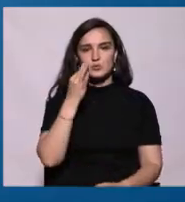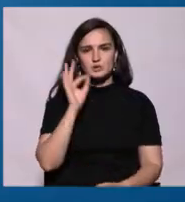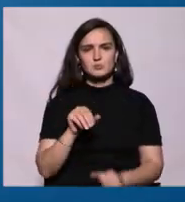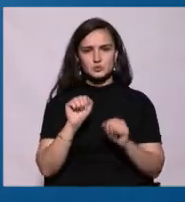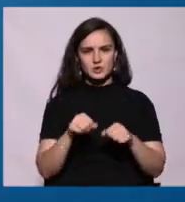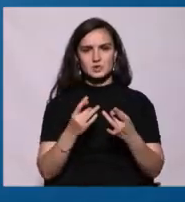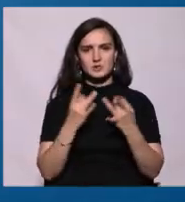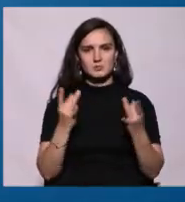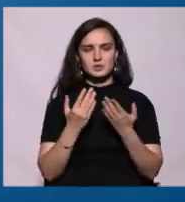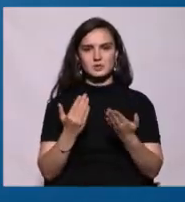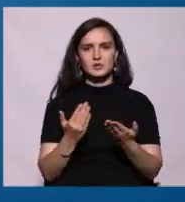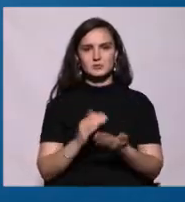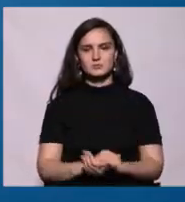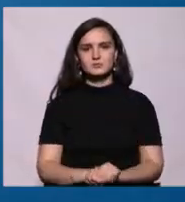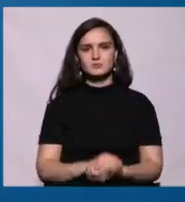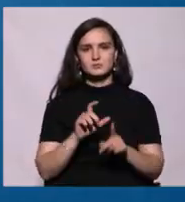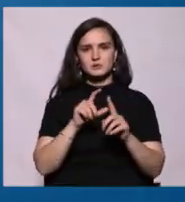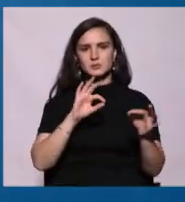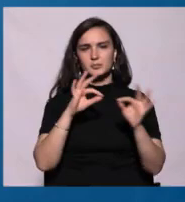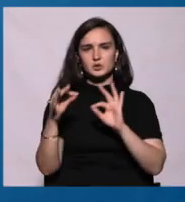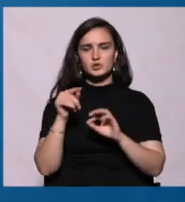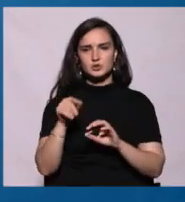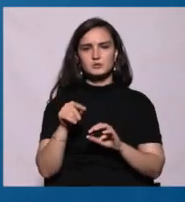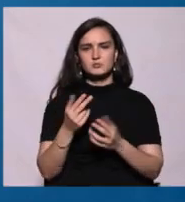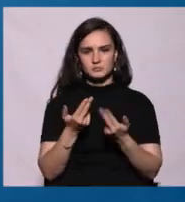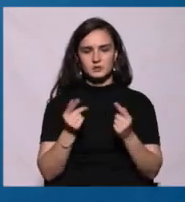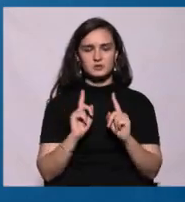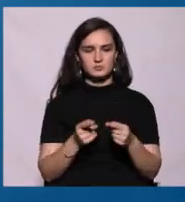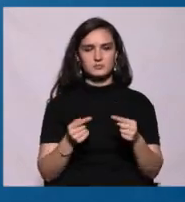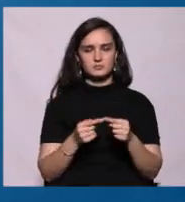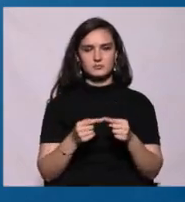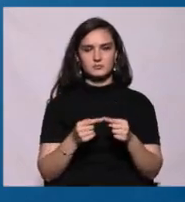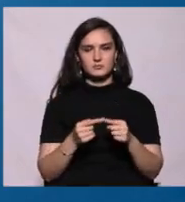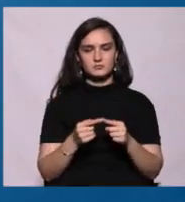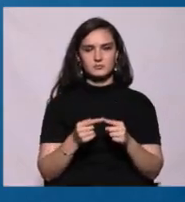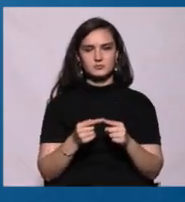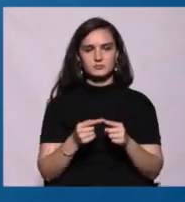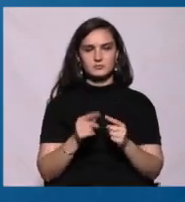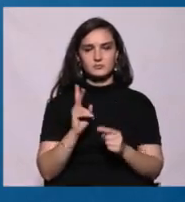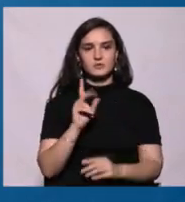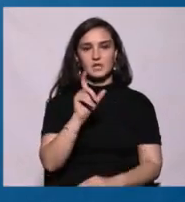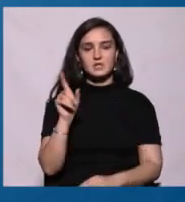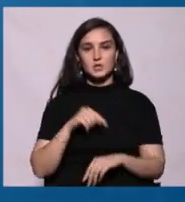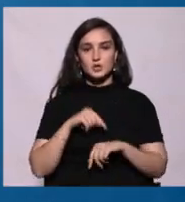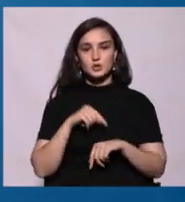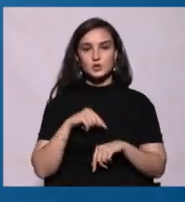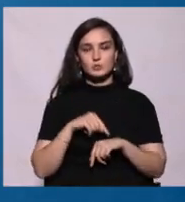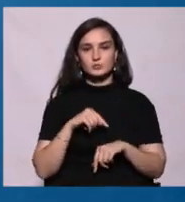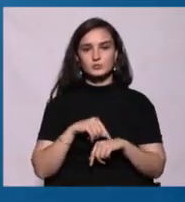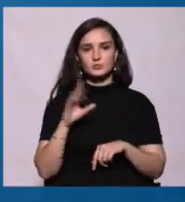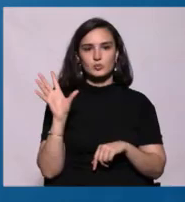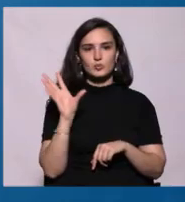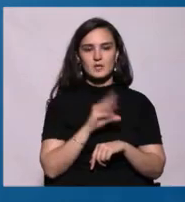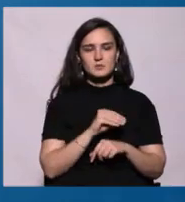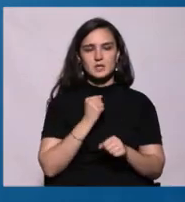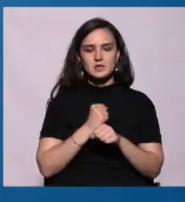you please, Mr. Carter, read the definition for this one? Definitely, Miss Sophie. The way someone feels at all stages of